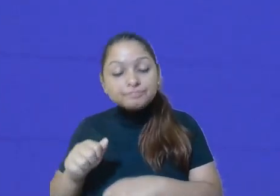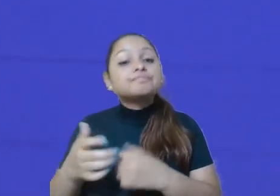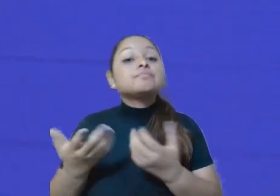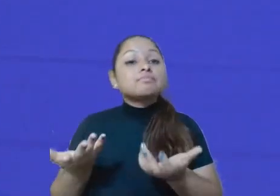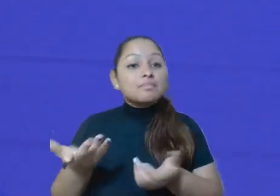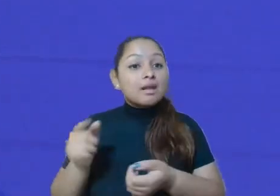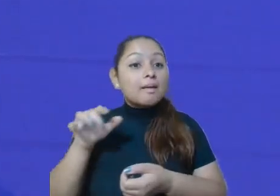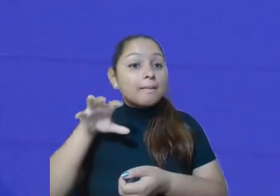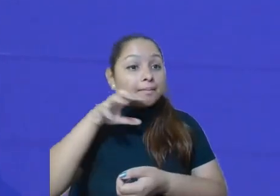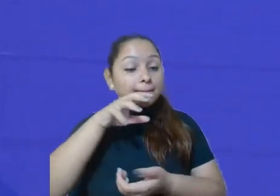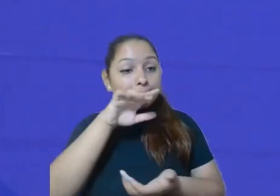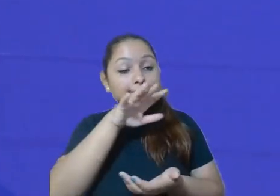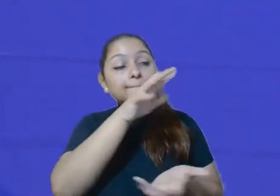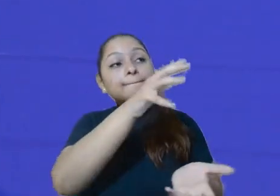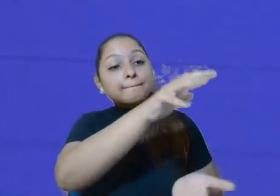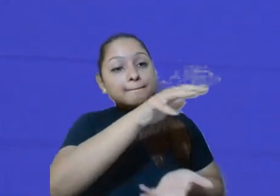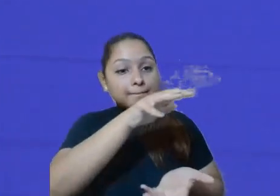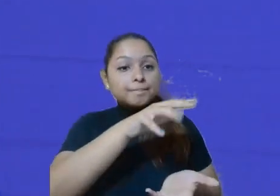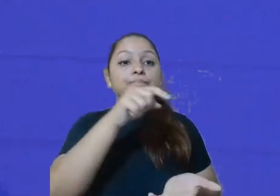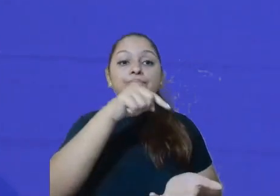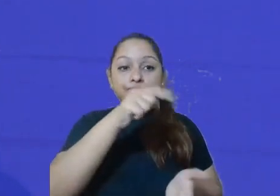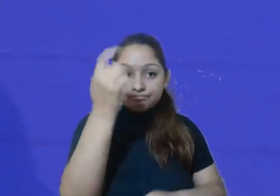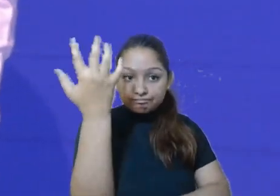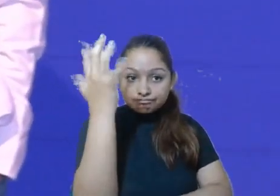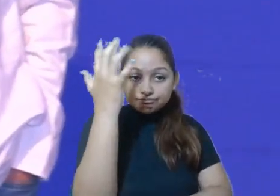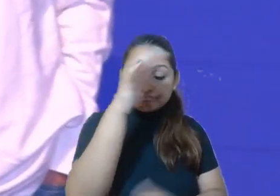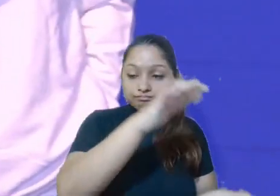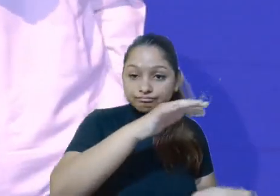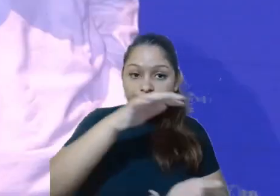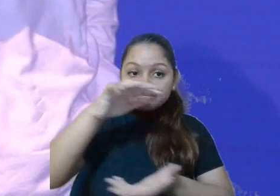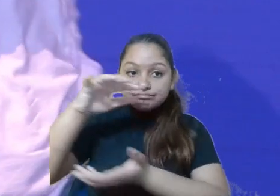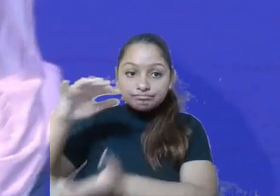from our eucalyptus and transforms it into fabric.